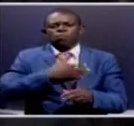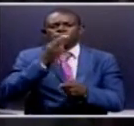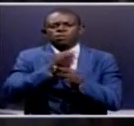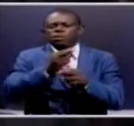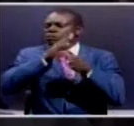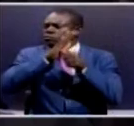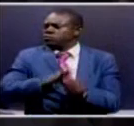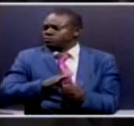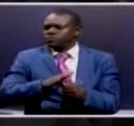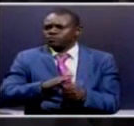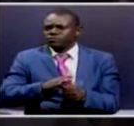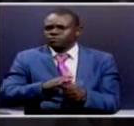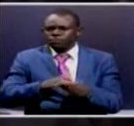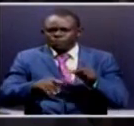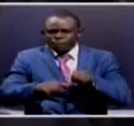other hand,